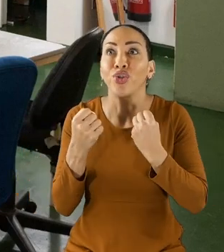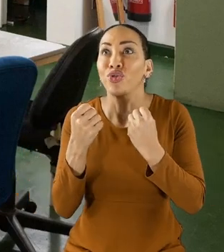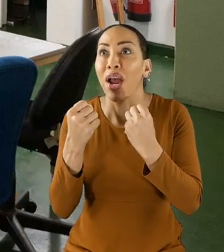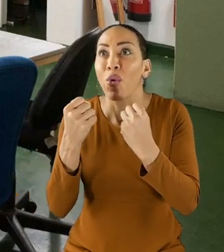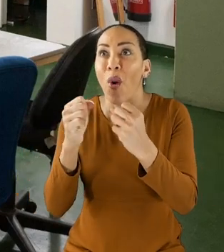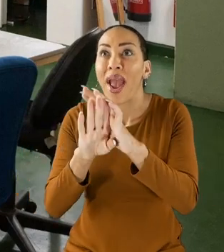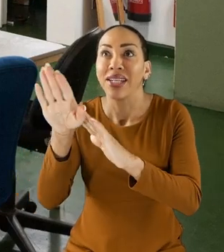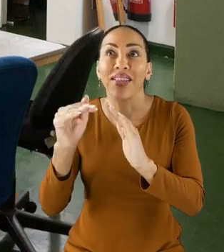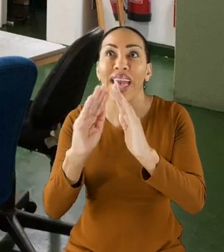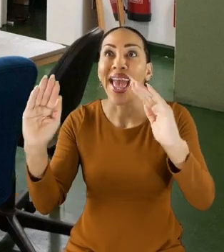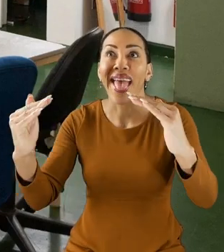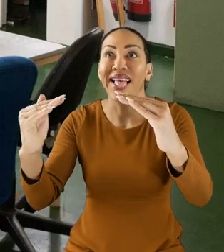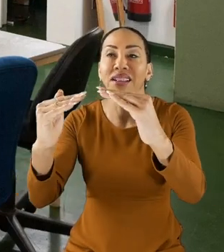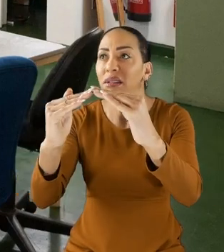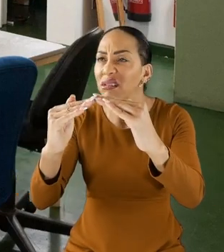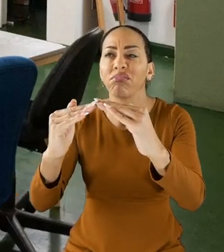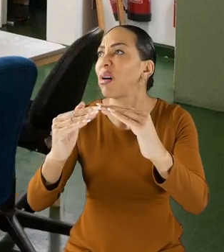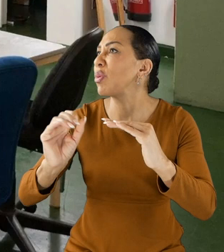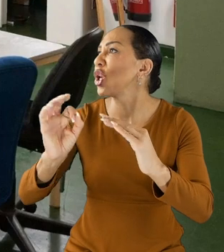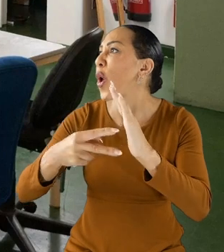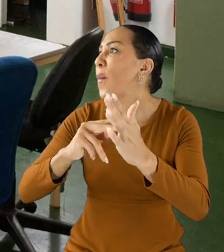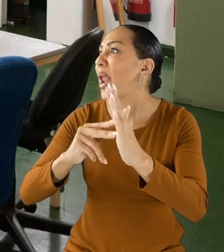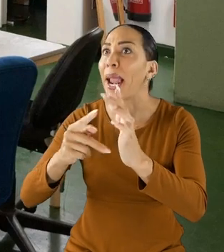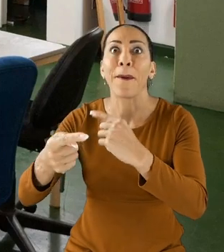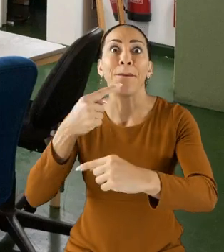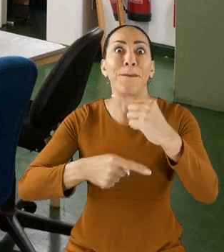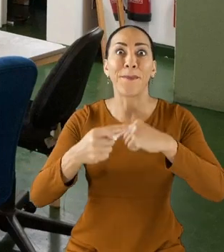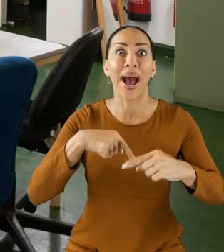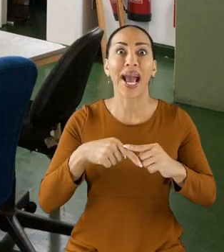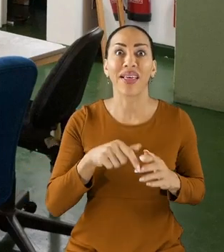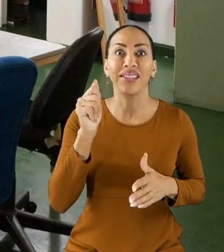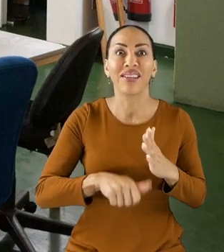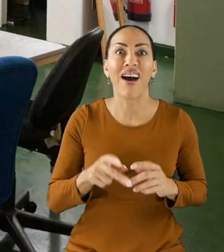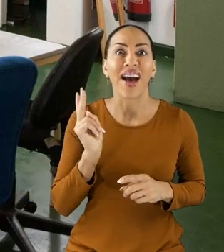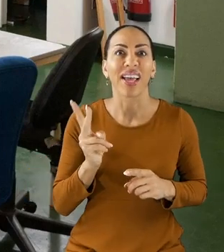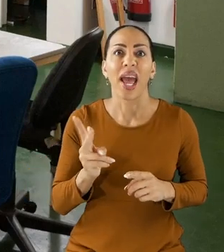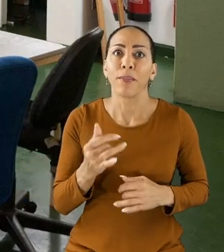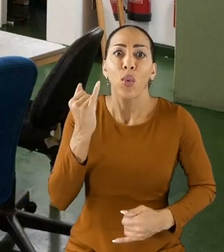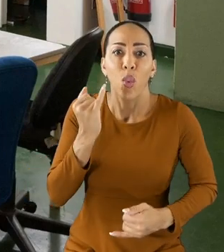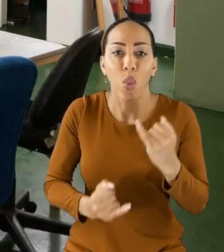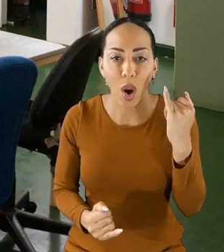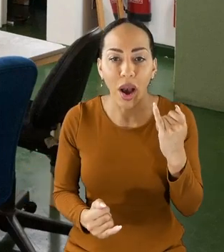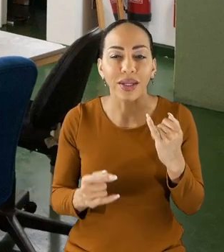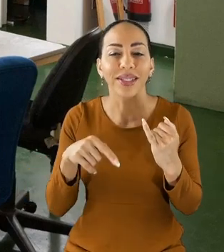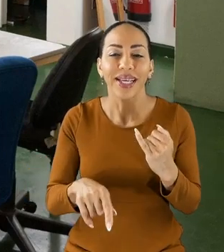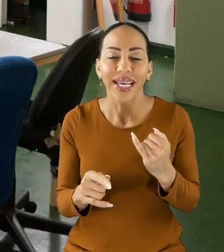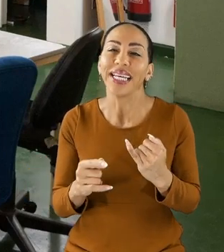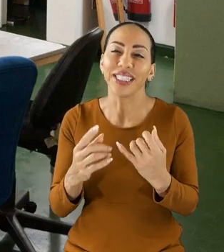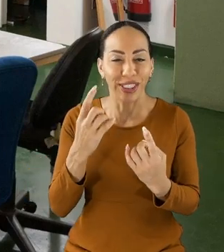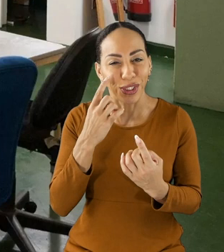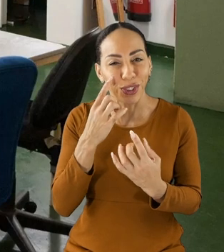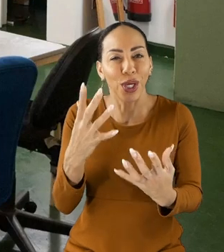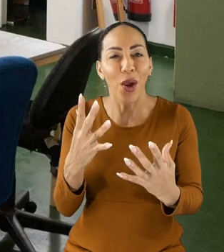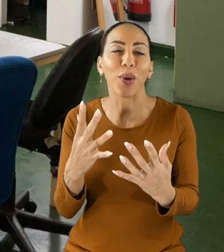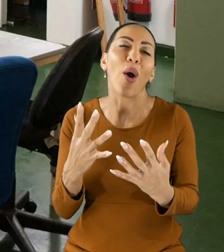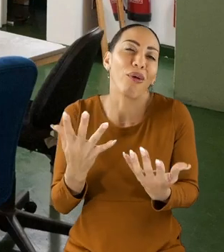escape with no real plan, only to find themselves back where they started, but worse. The work is a dark, absurd satire on